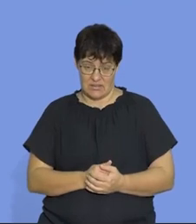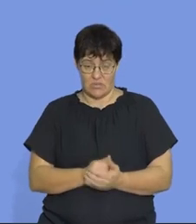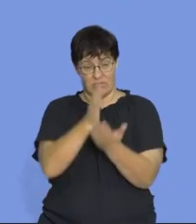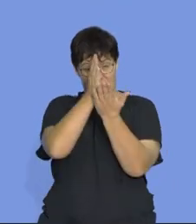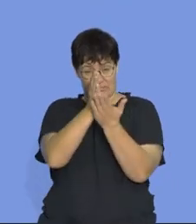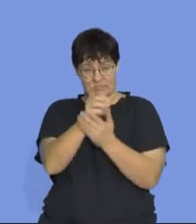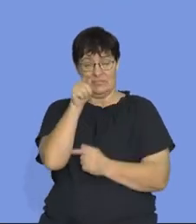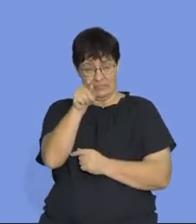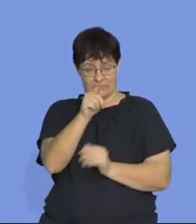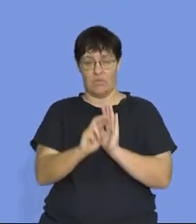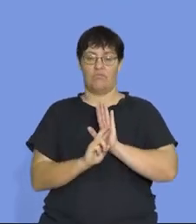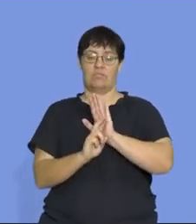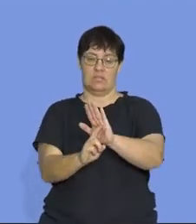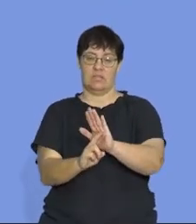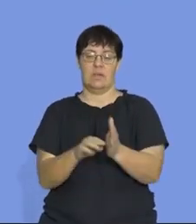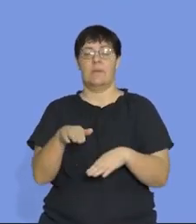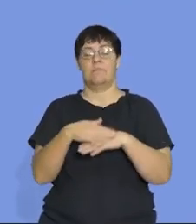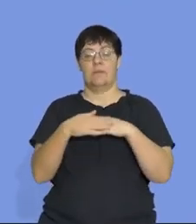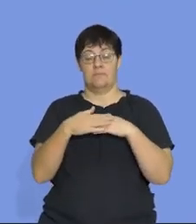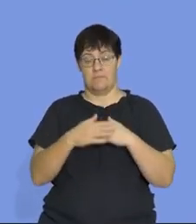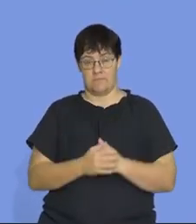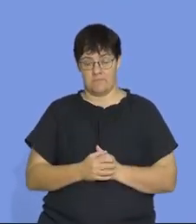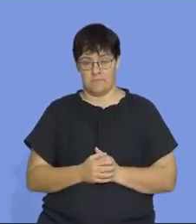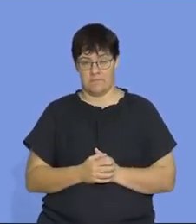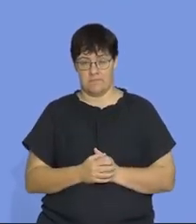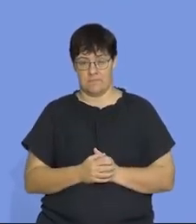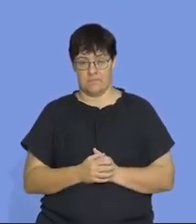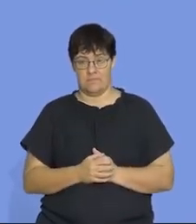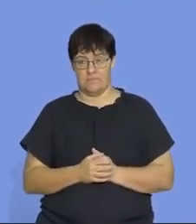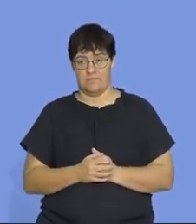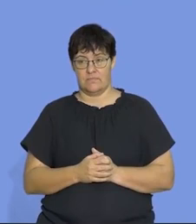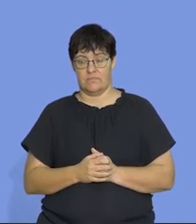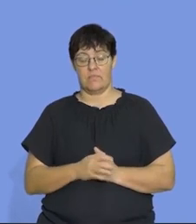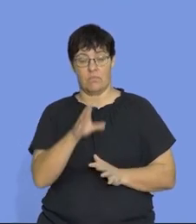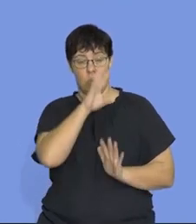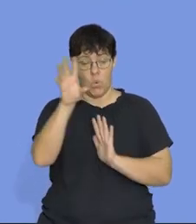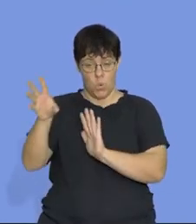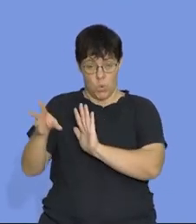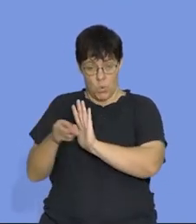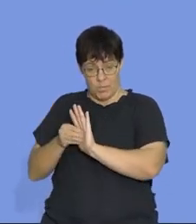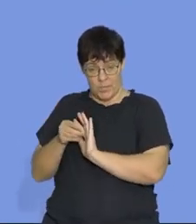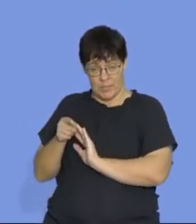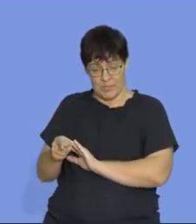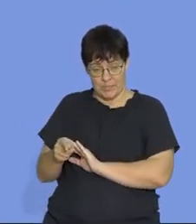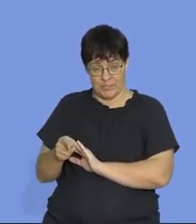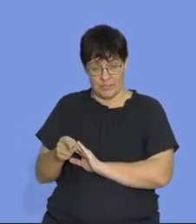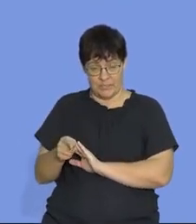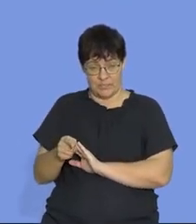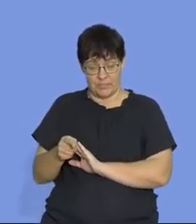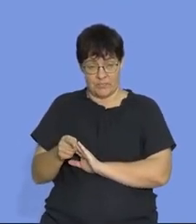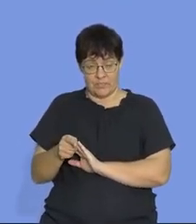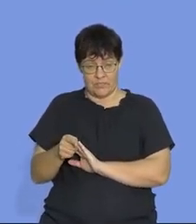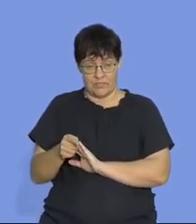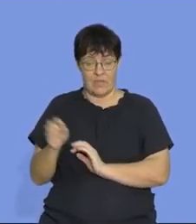energy represents the minimum, okay? So this is what is absorbed, okay, in terms of